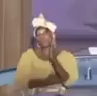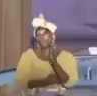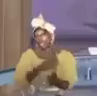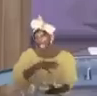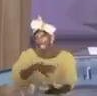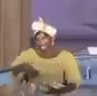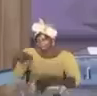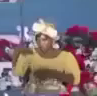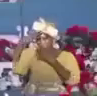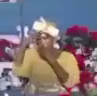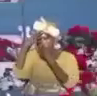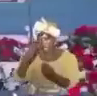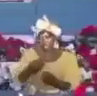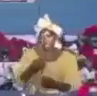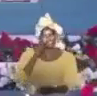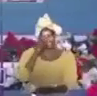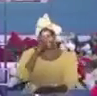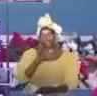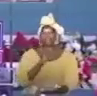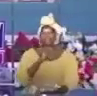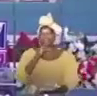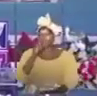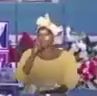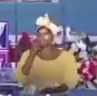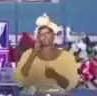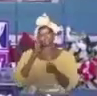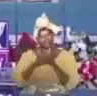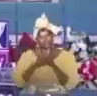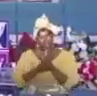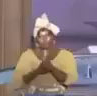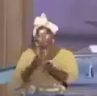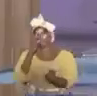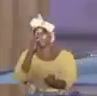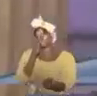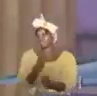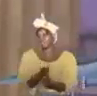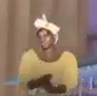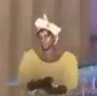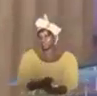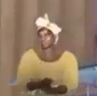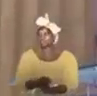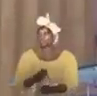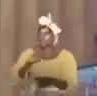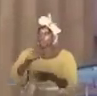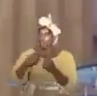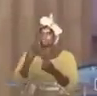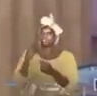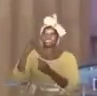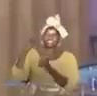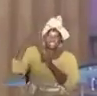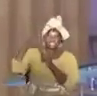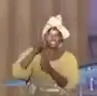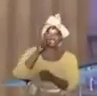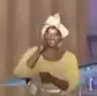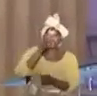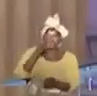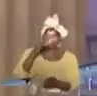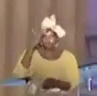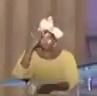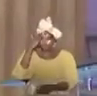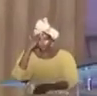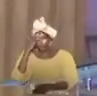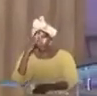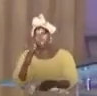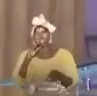obey them, you are not walking by faith. Let me repeat myself again for your understanding. Until you know the demands connected